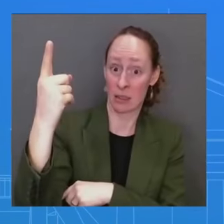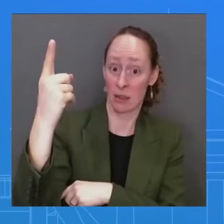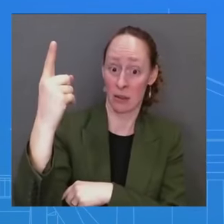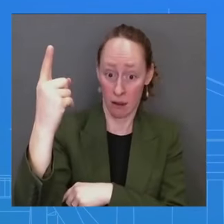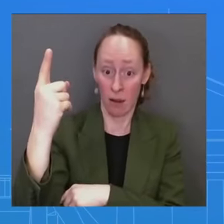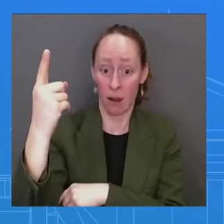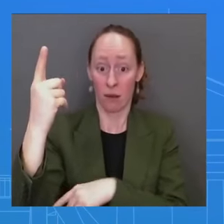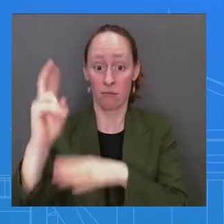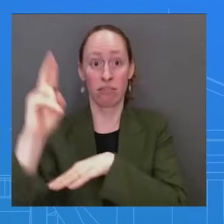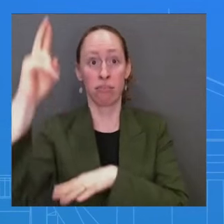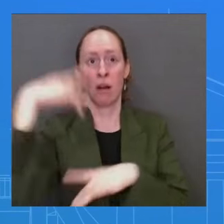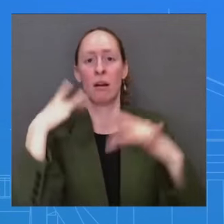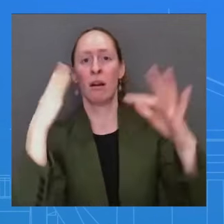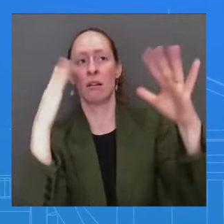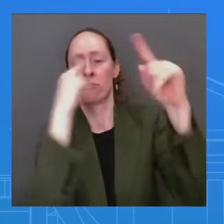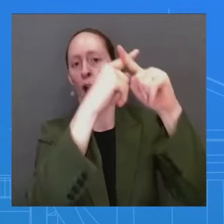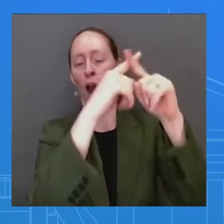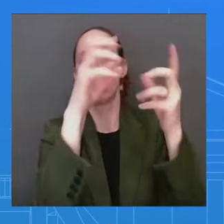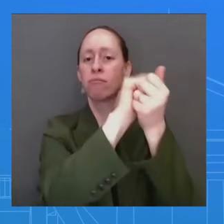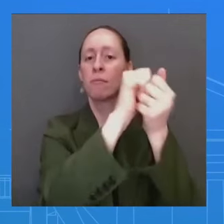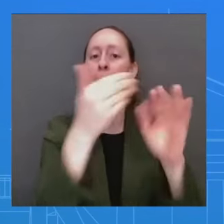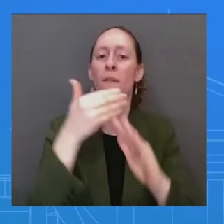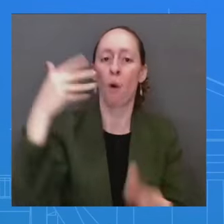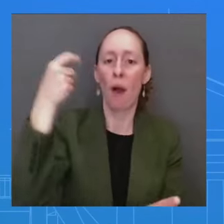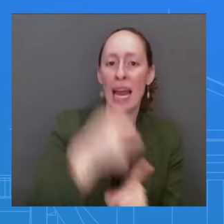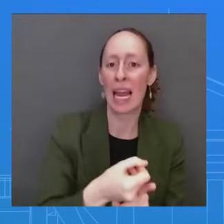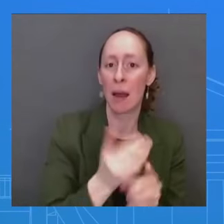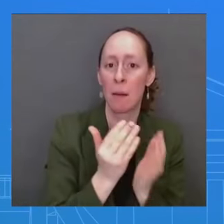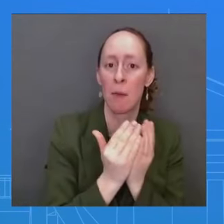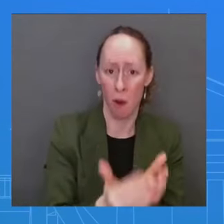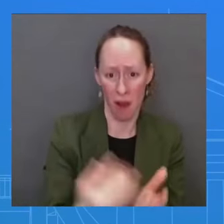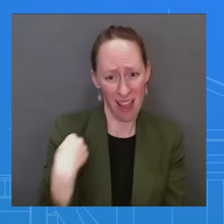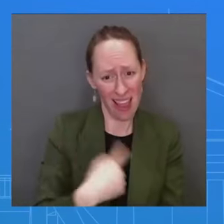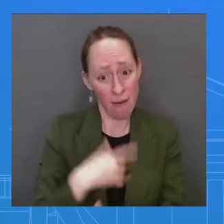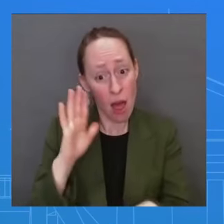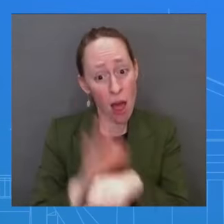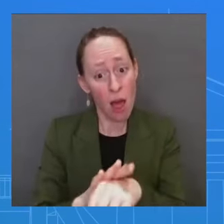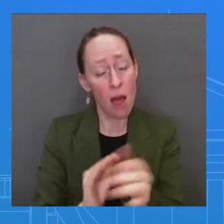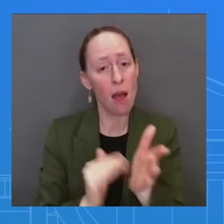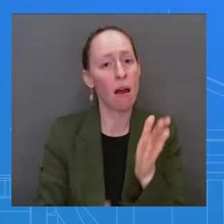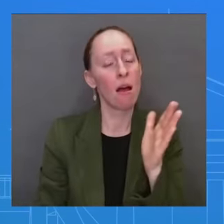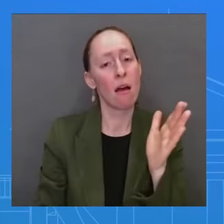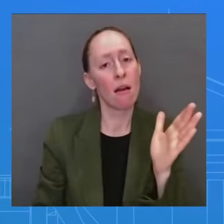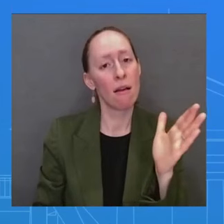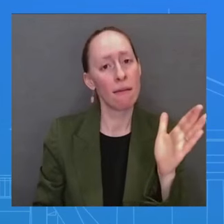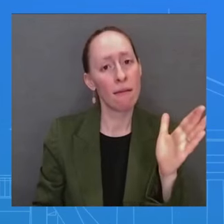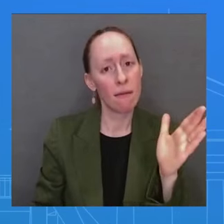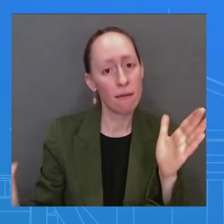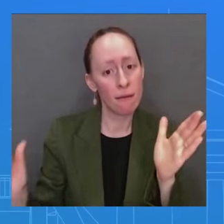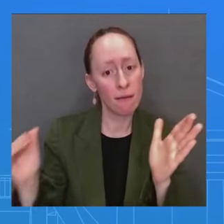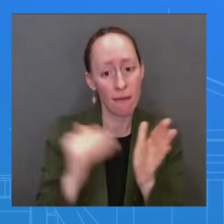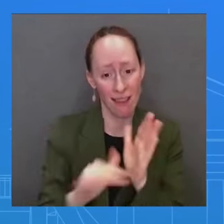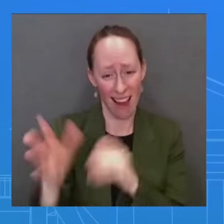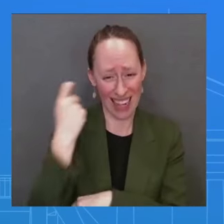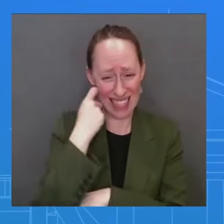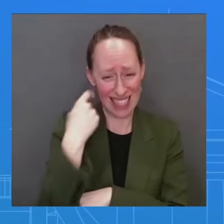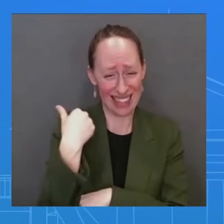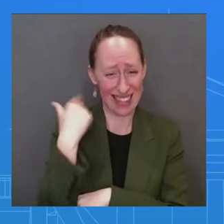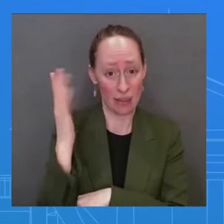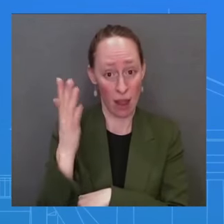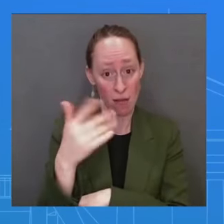we call again on the Houthis to stop these attacks. And I'll repeat what I said in the that when I quoted the statement, they will bear the consequences for